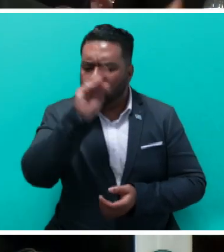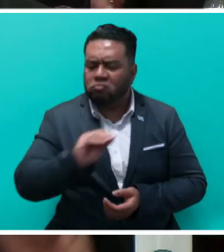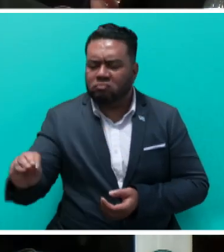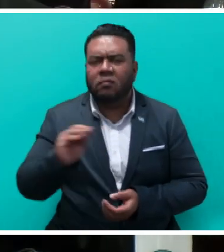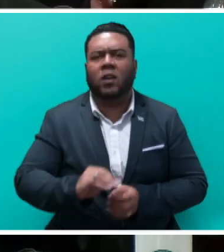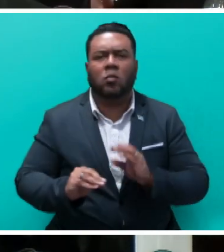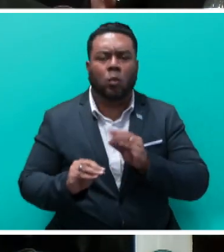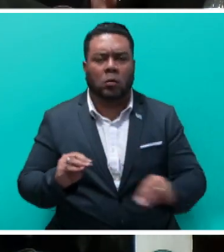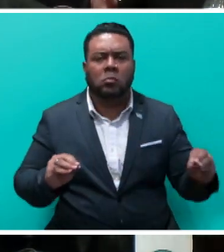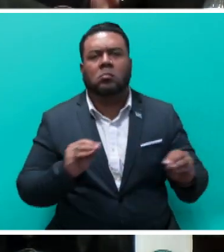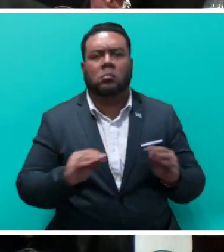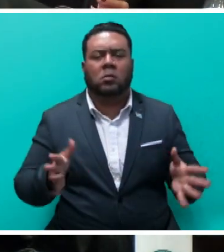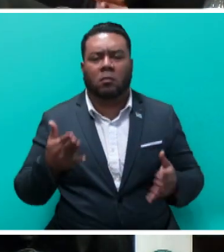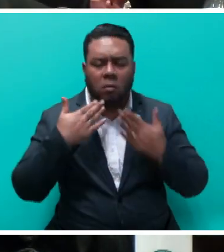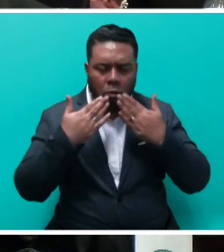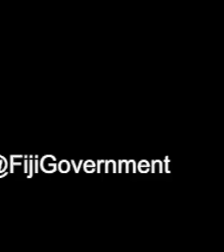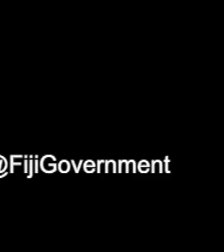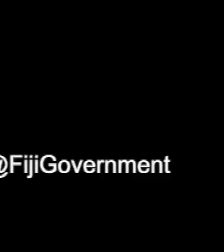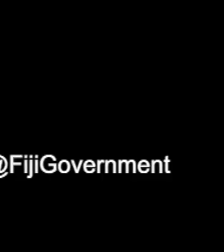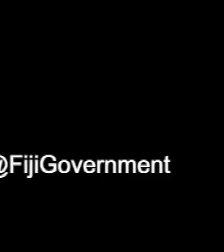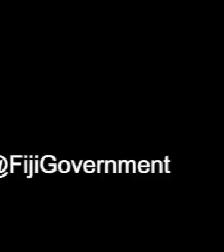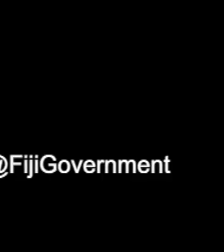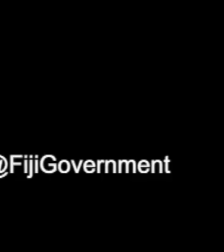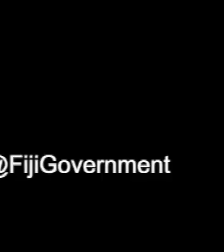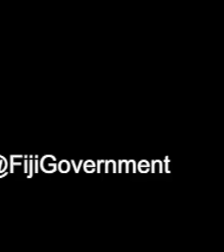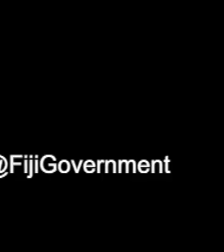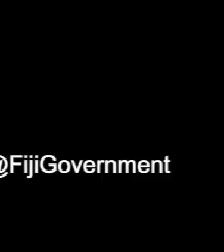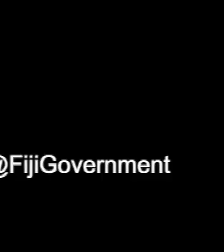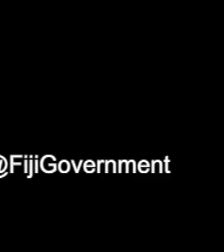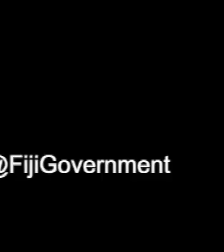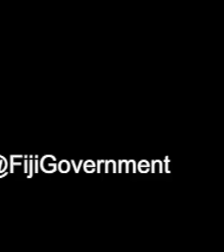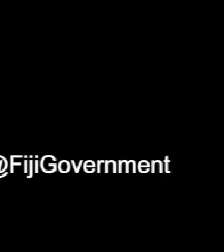buying funds? Thank you, Mr. Speaker. Thank you. Yes, Honorable